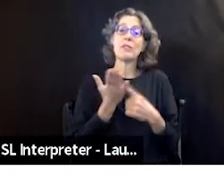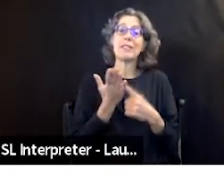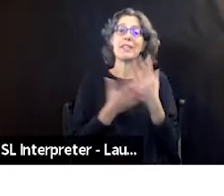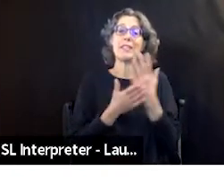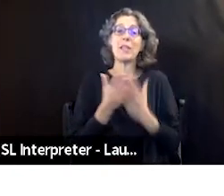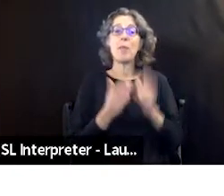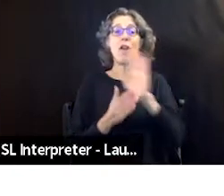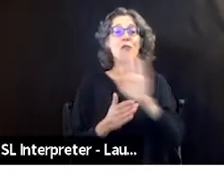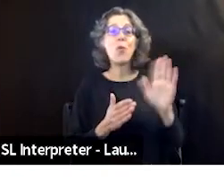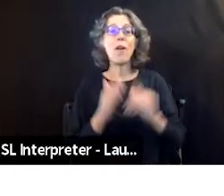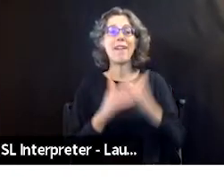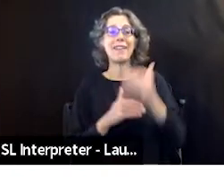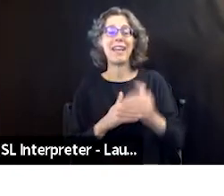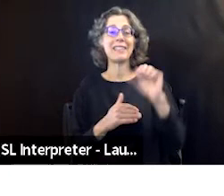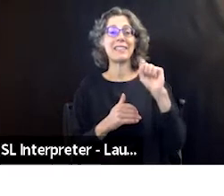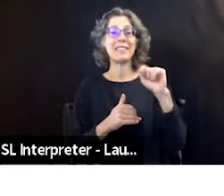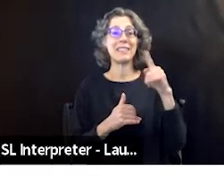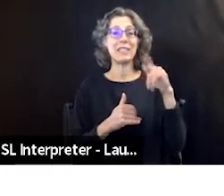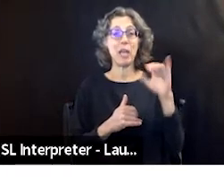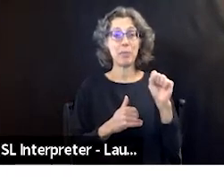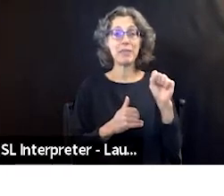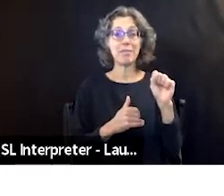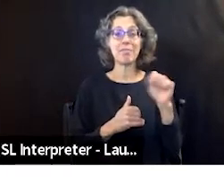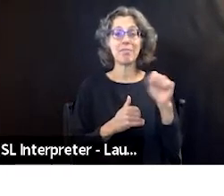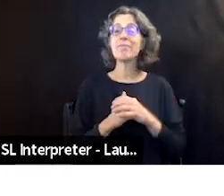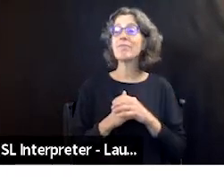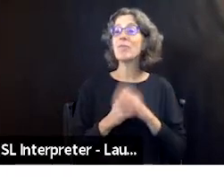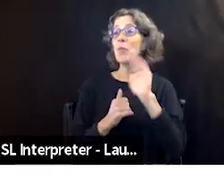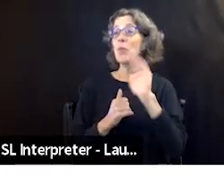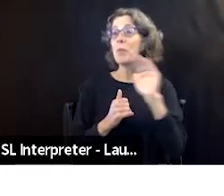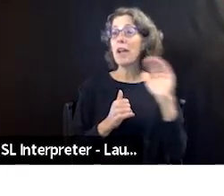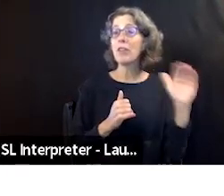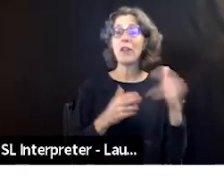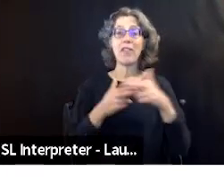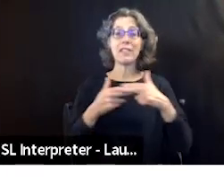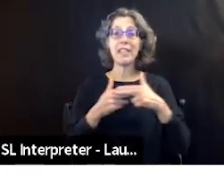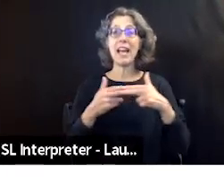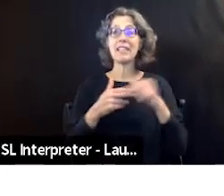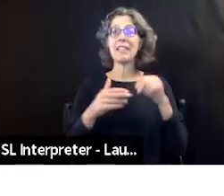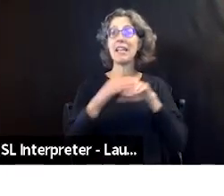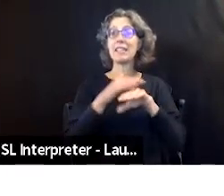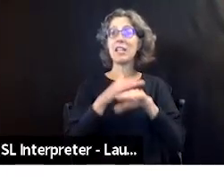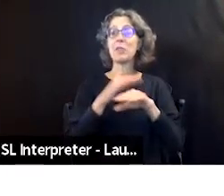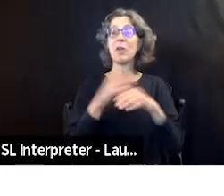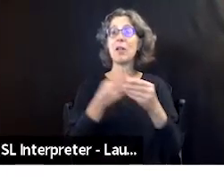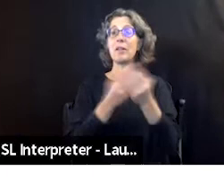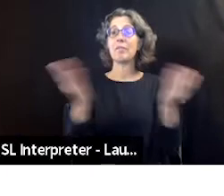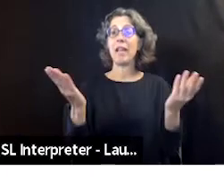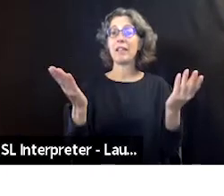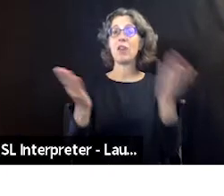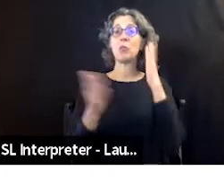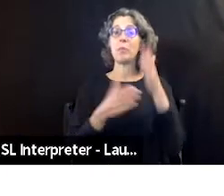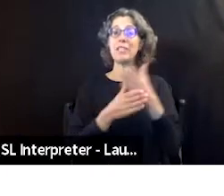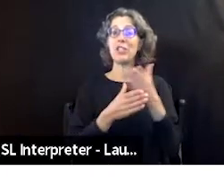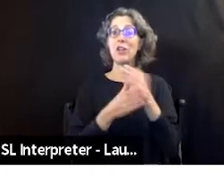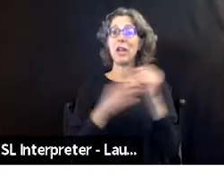next steps. Just a reminder, the slides and accessible handout and resources will be shared with you and